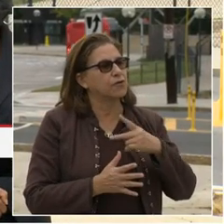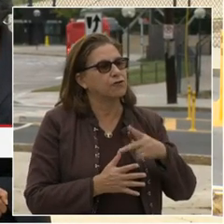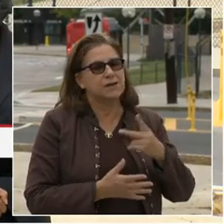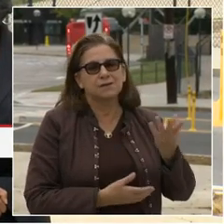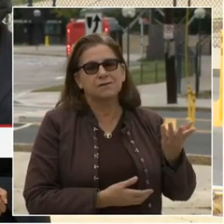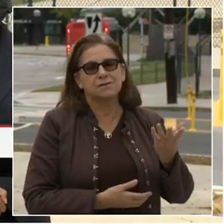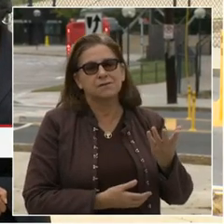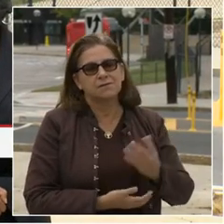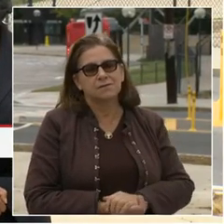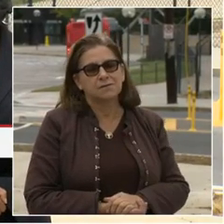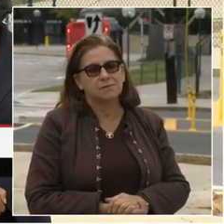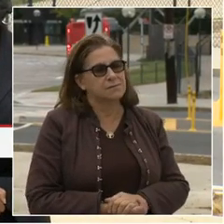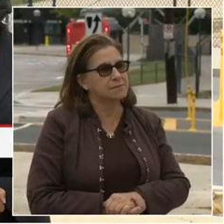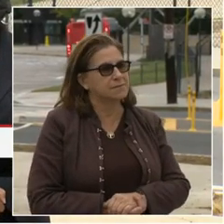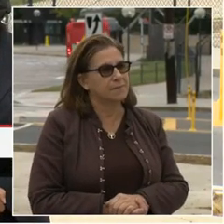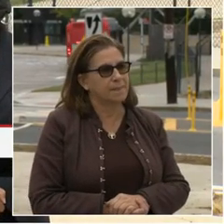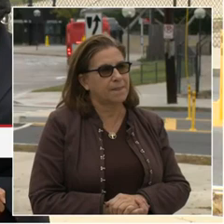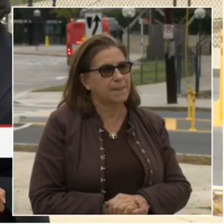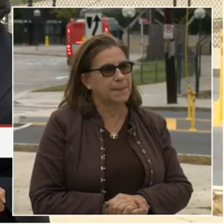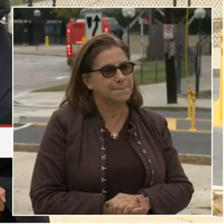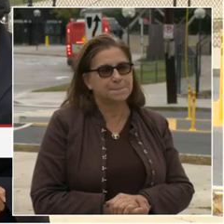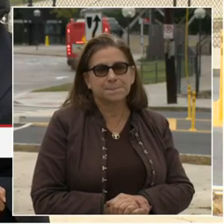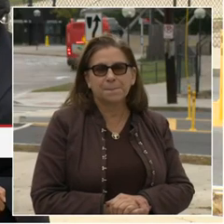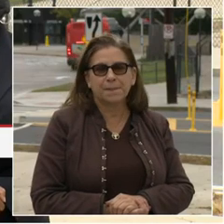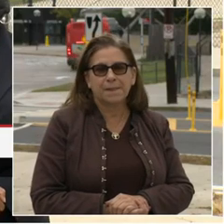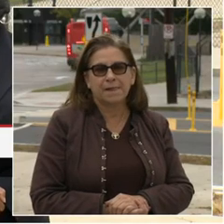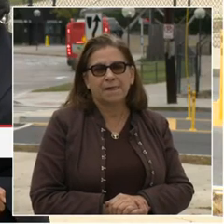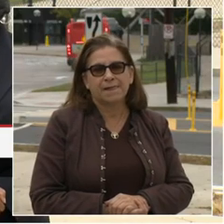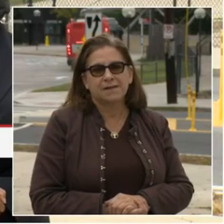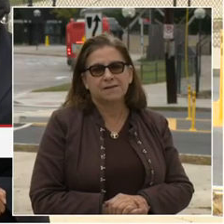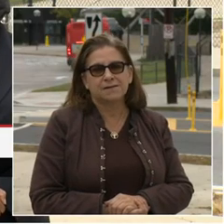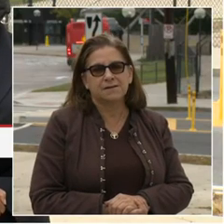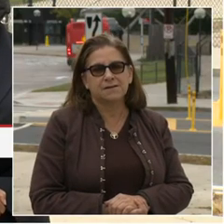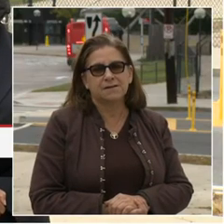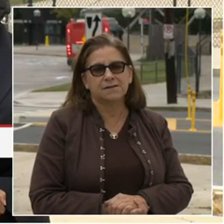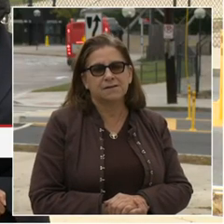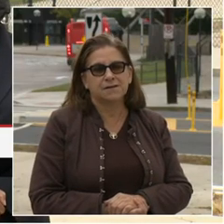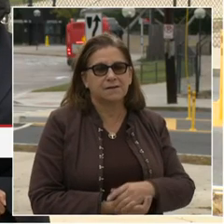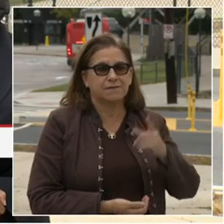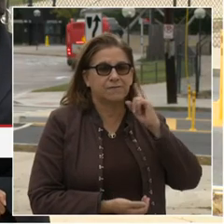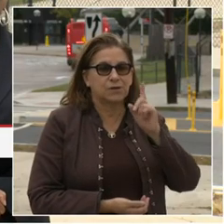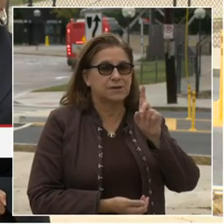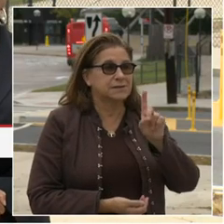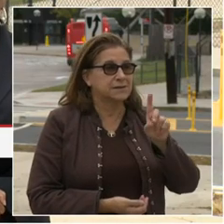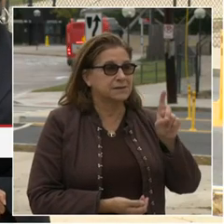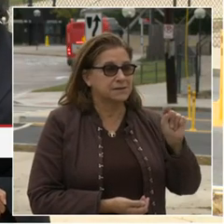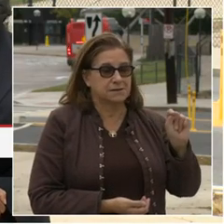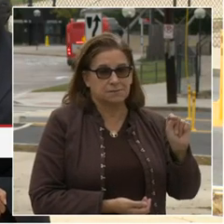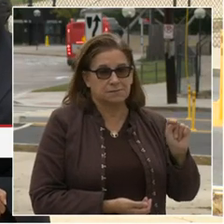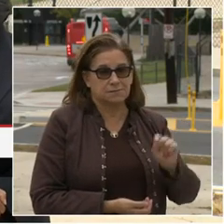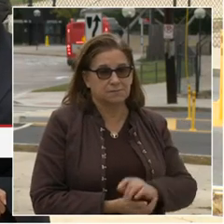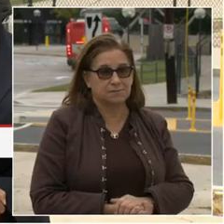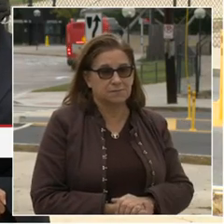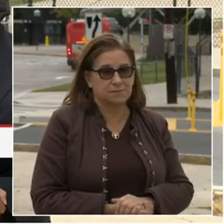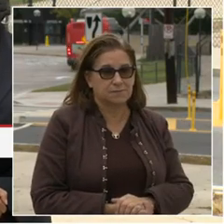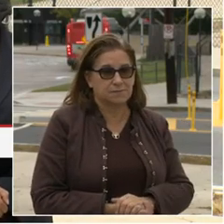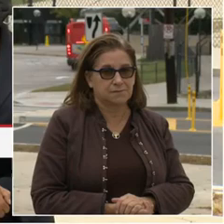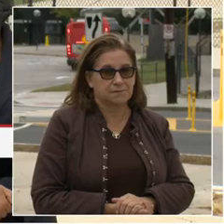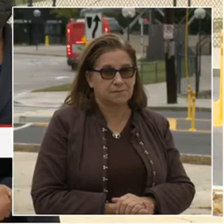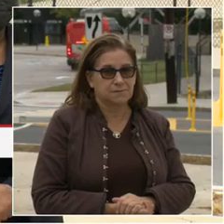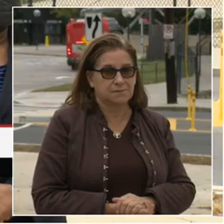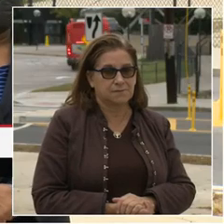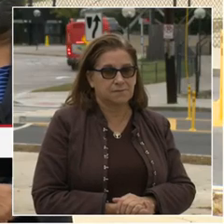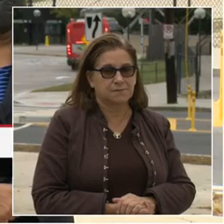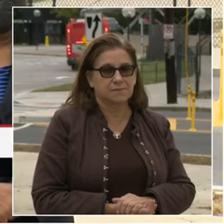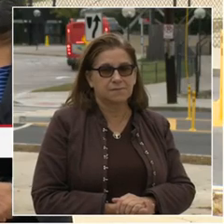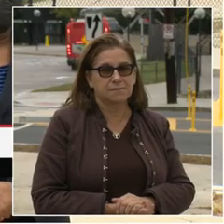how we do it is basically per the DDOT process. The TSA is done by the resident. So yours have 21 outstanding. We